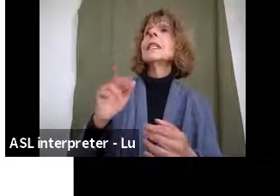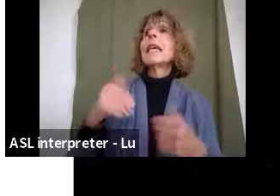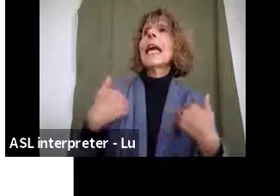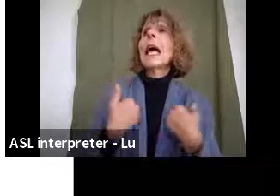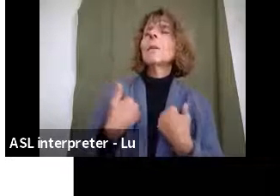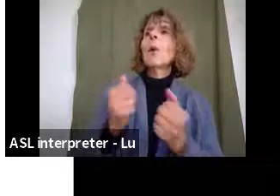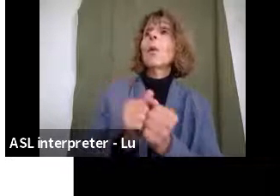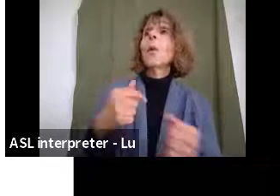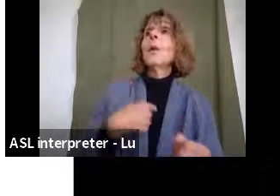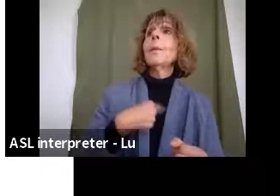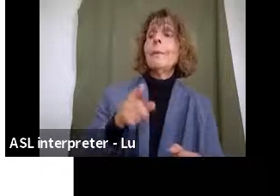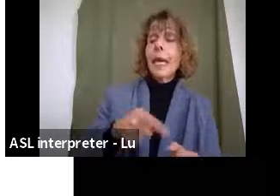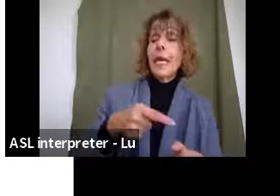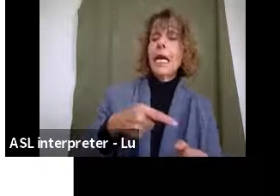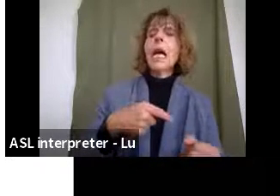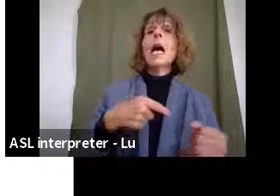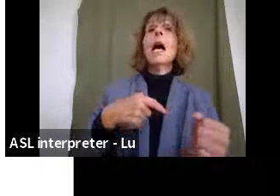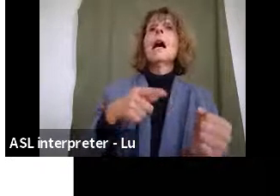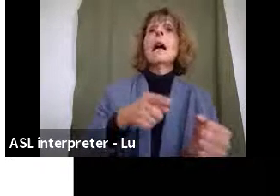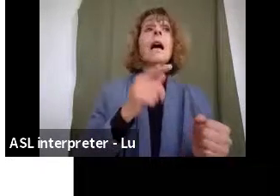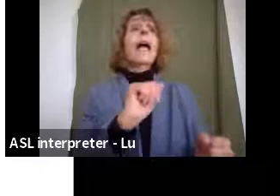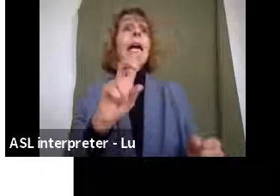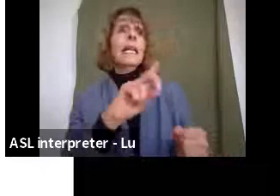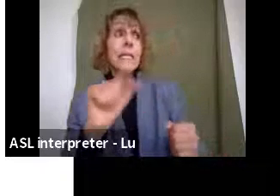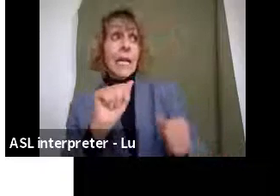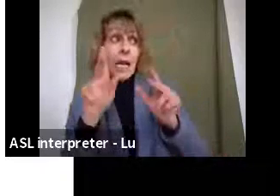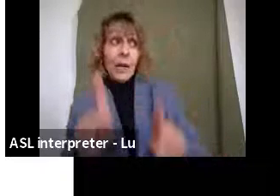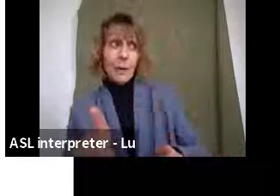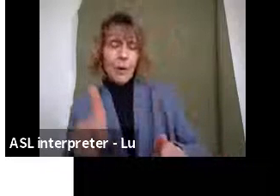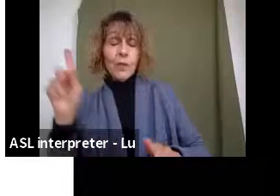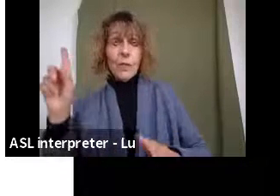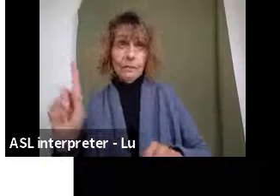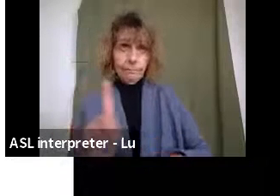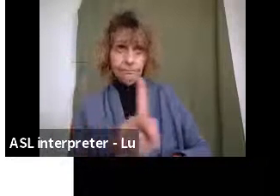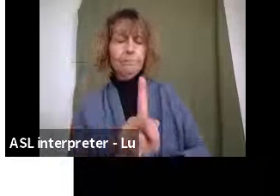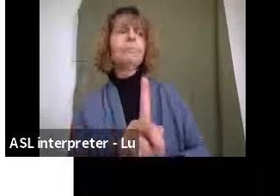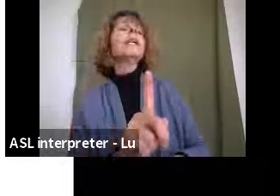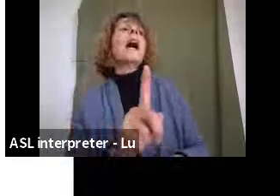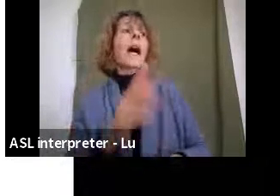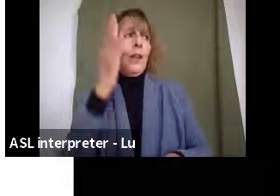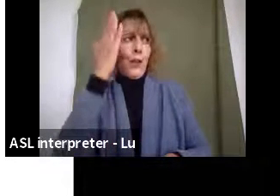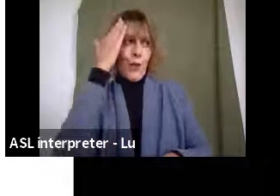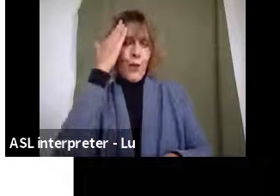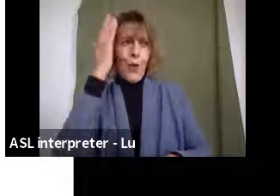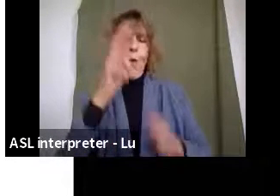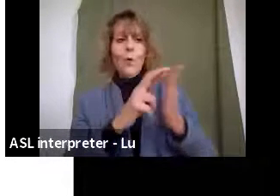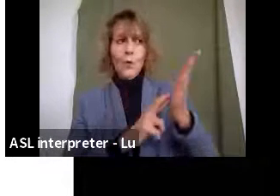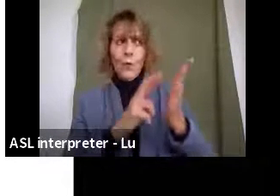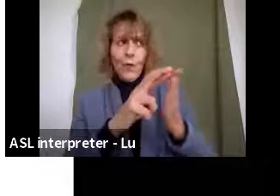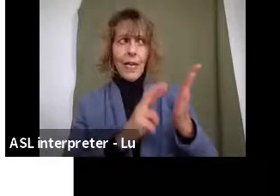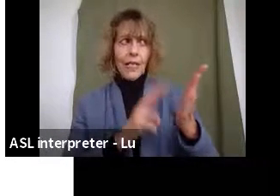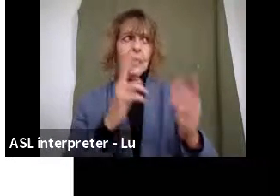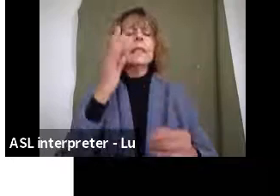the ADA coordinator could be intervening and could be the point person on those kinds of issues. But the settlement agreements